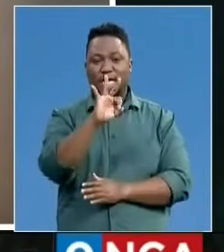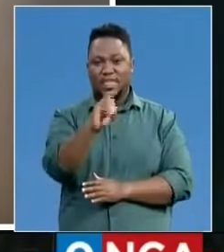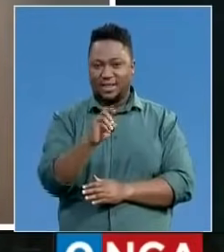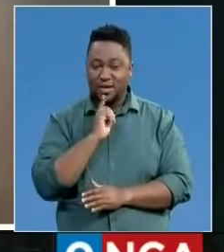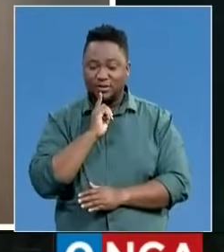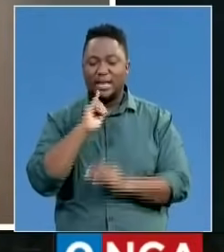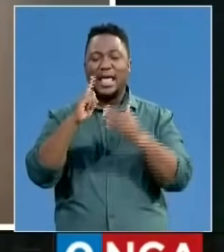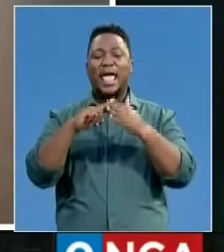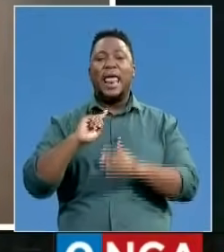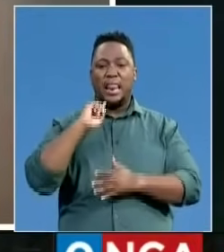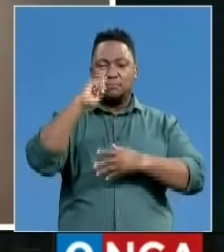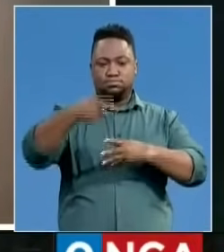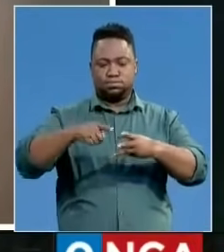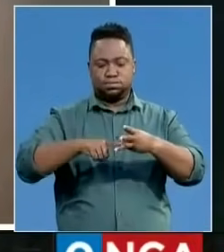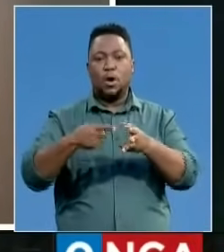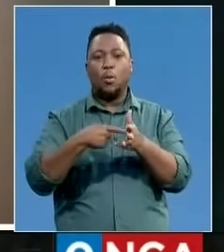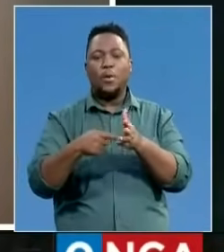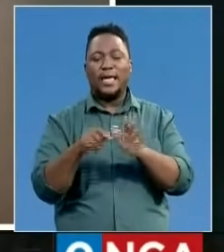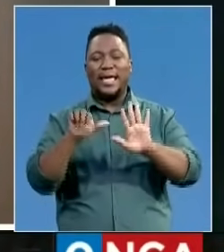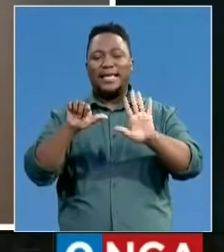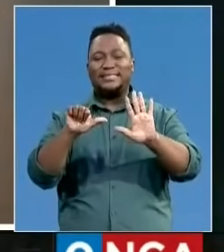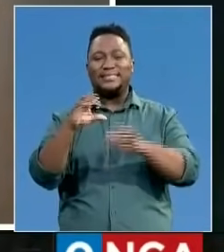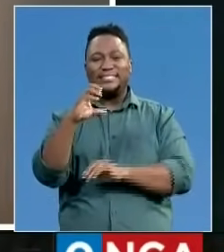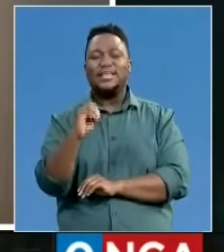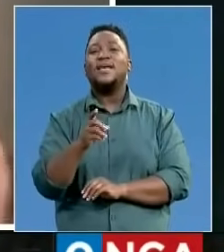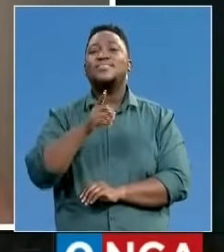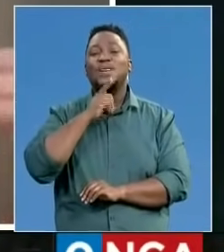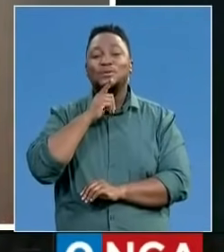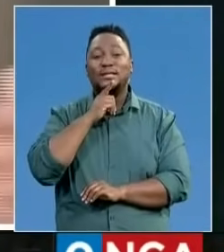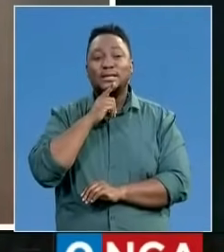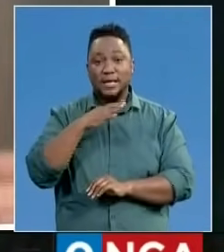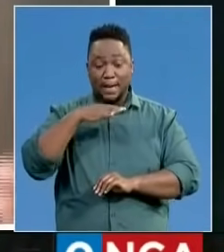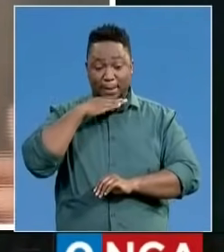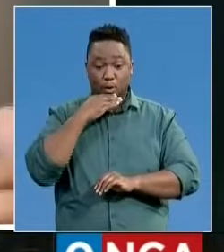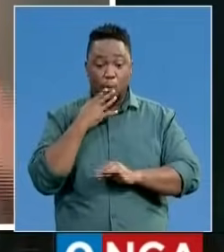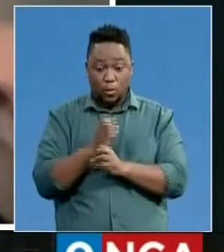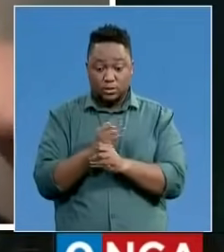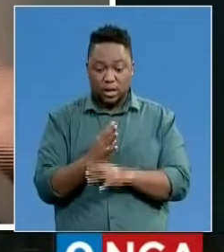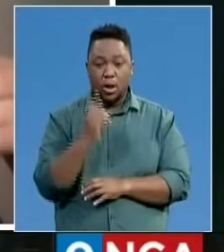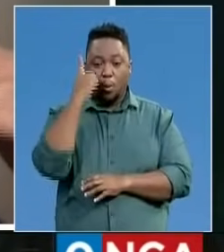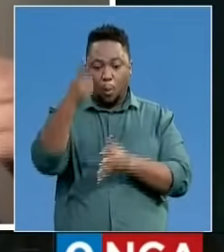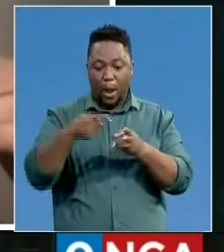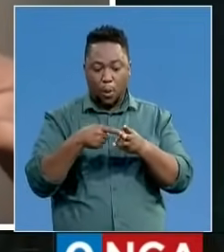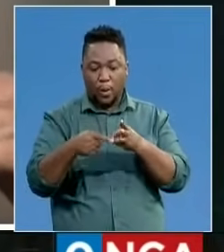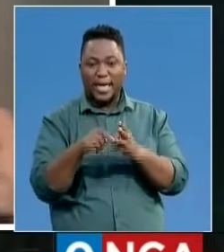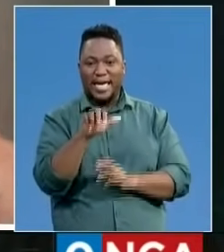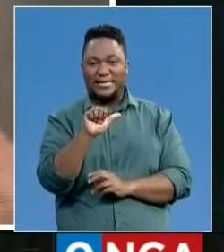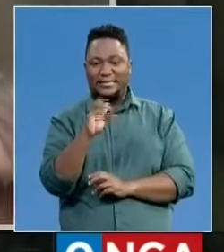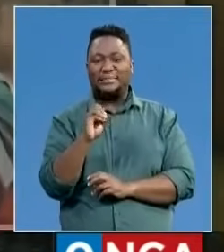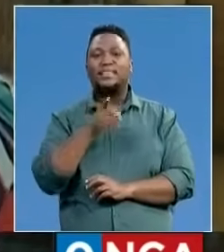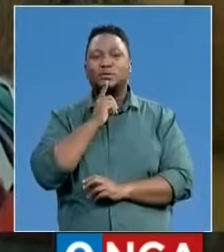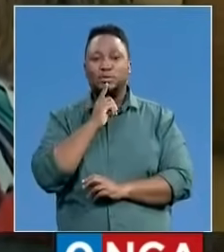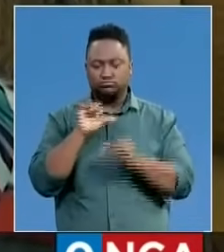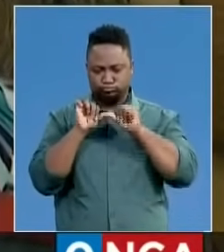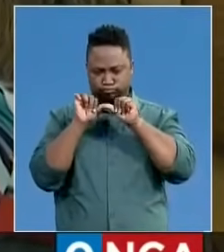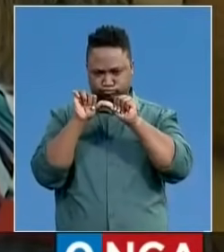60,000. So we have the doses to be able to get us into that rhythm. Once we hit 60,000 a week, that's what we want to maintain